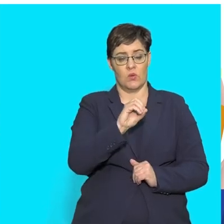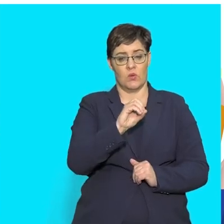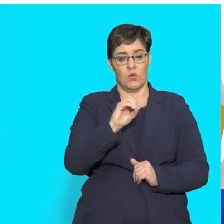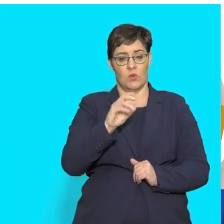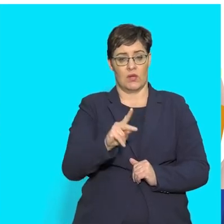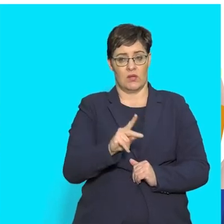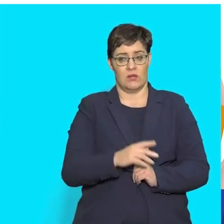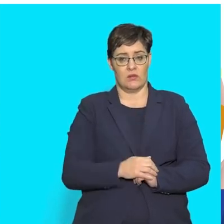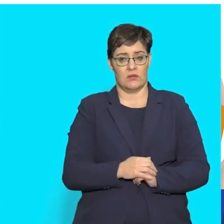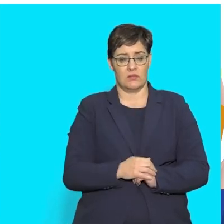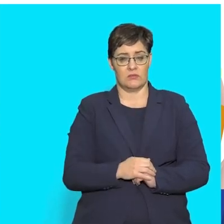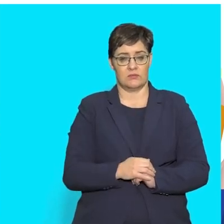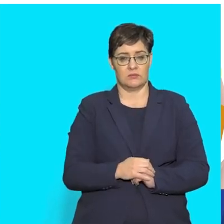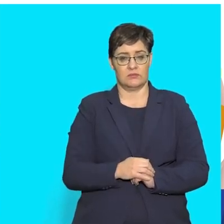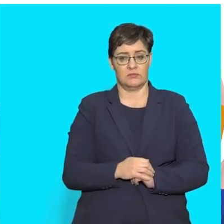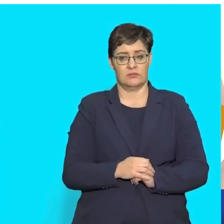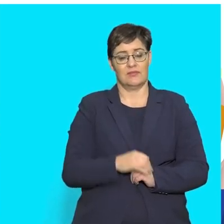hook.